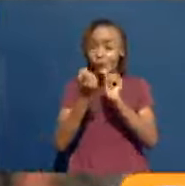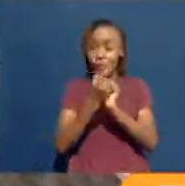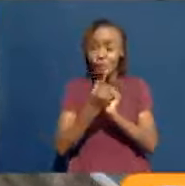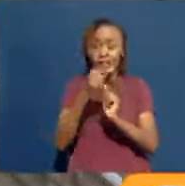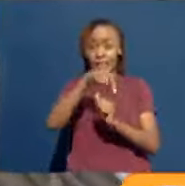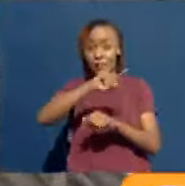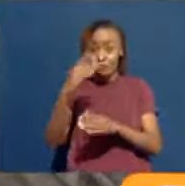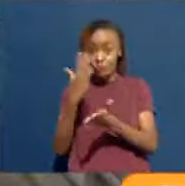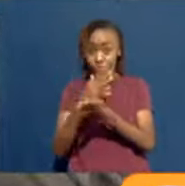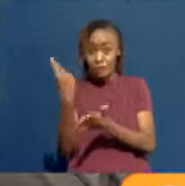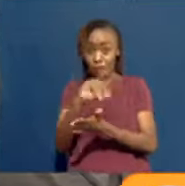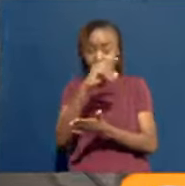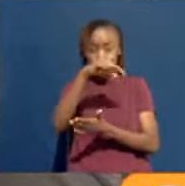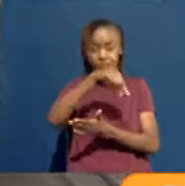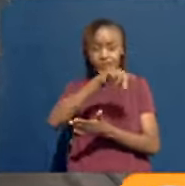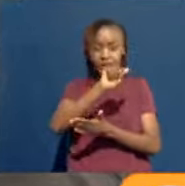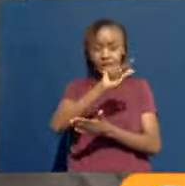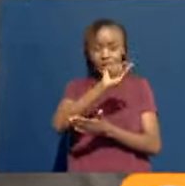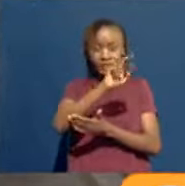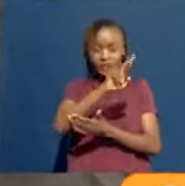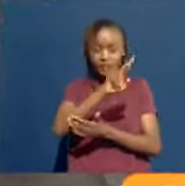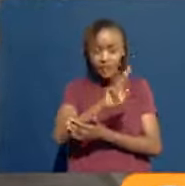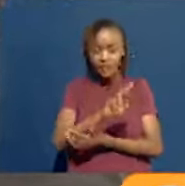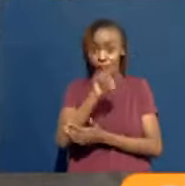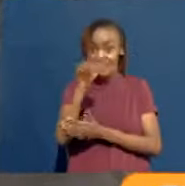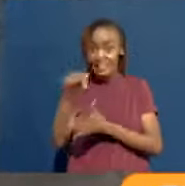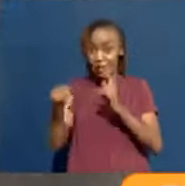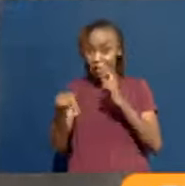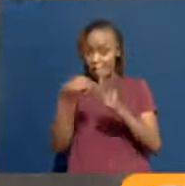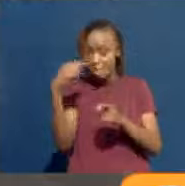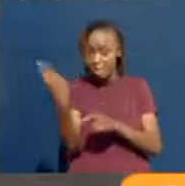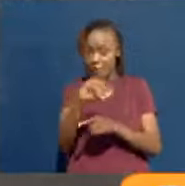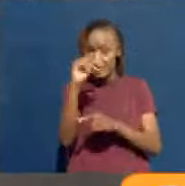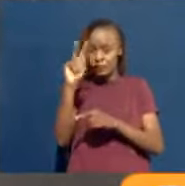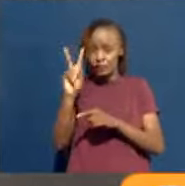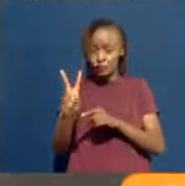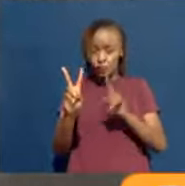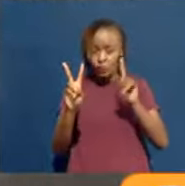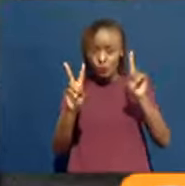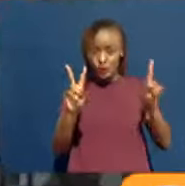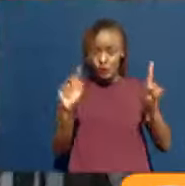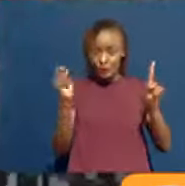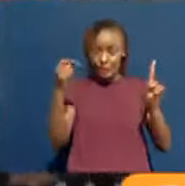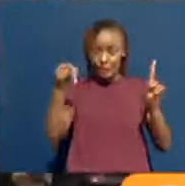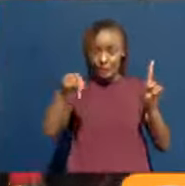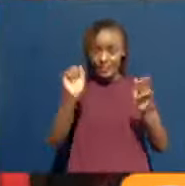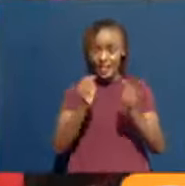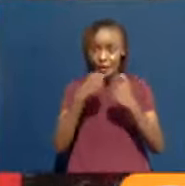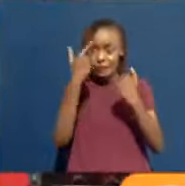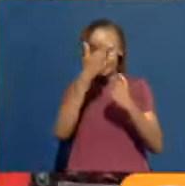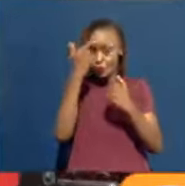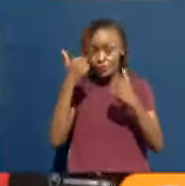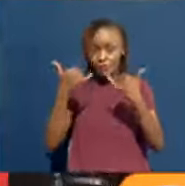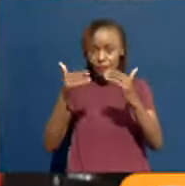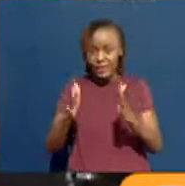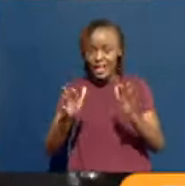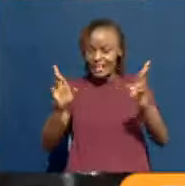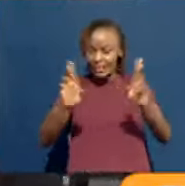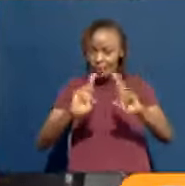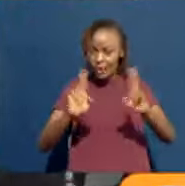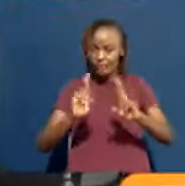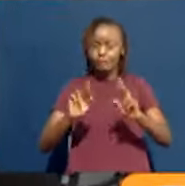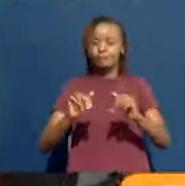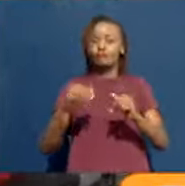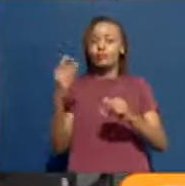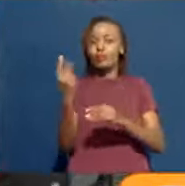Qatar, captain Michael Olunga says the 2-1 win over Qatar was brought about by a player's dedication in a difficult match away